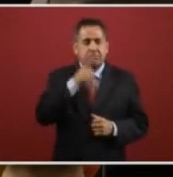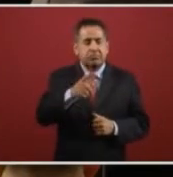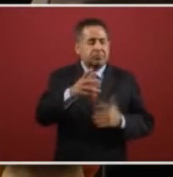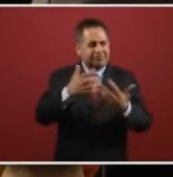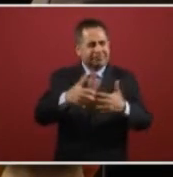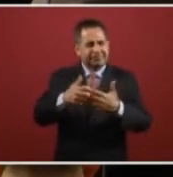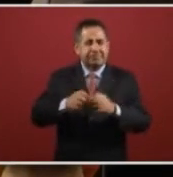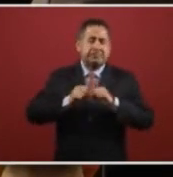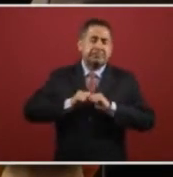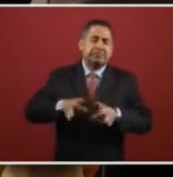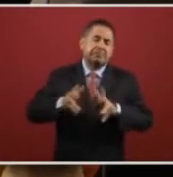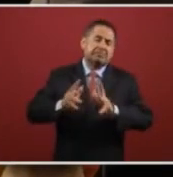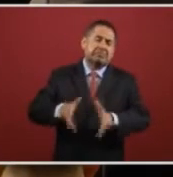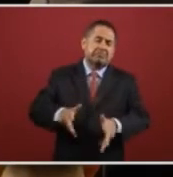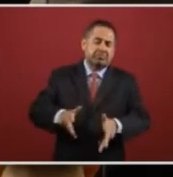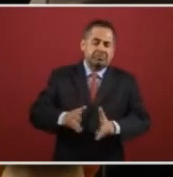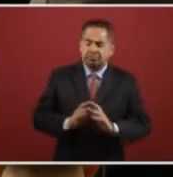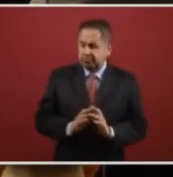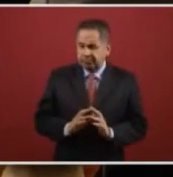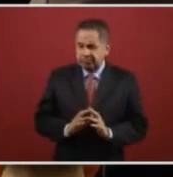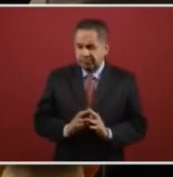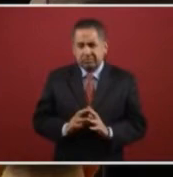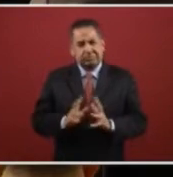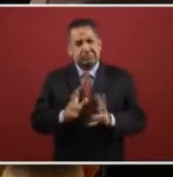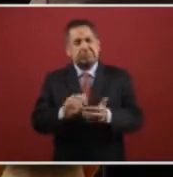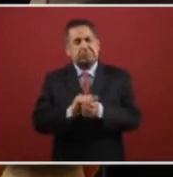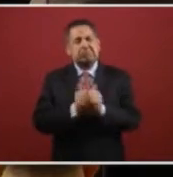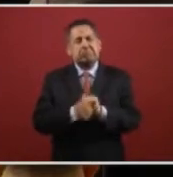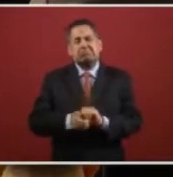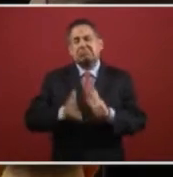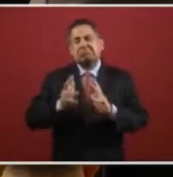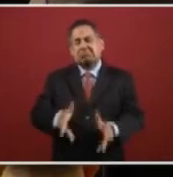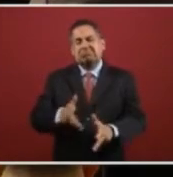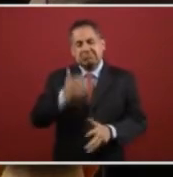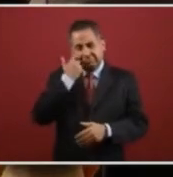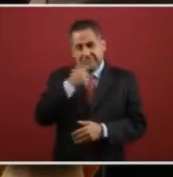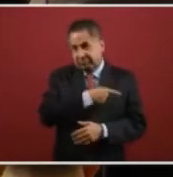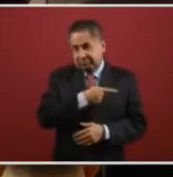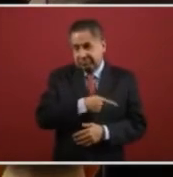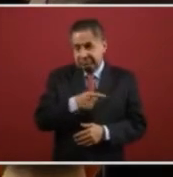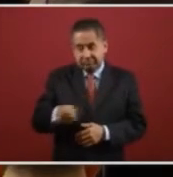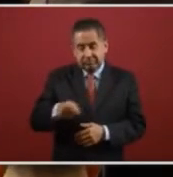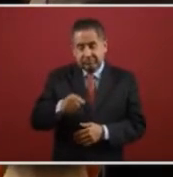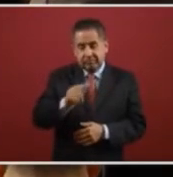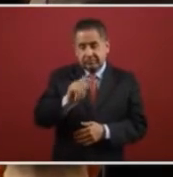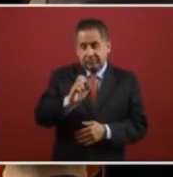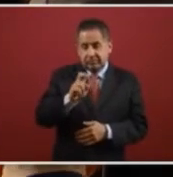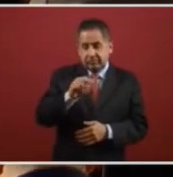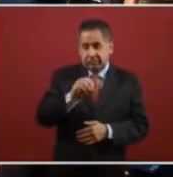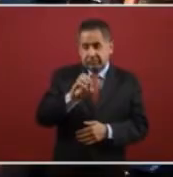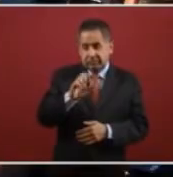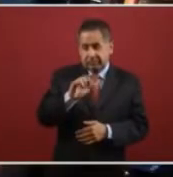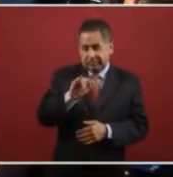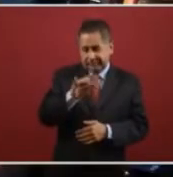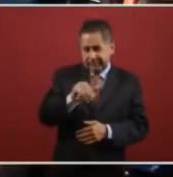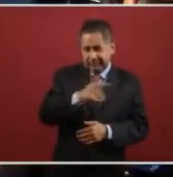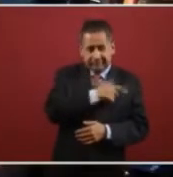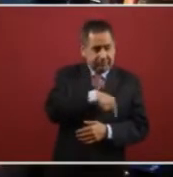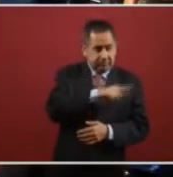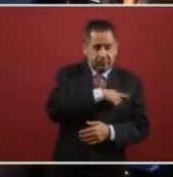They want us to be converted into old pieces of junk.